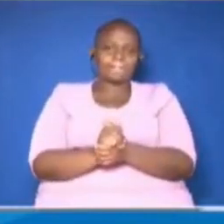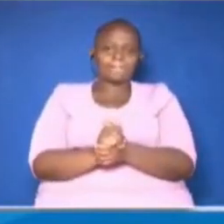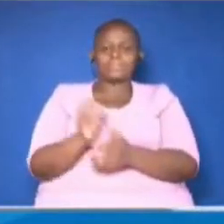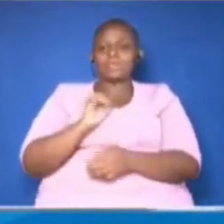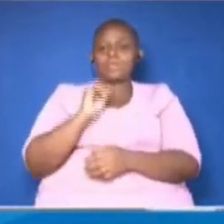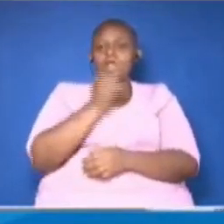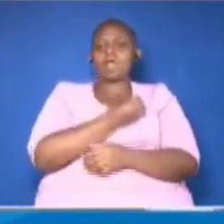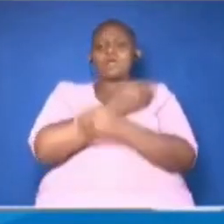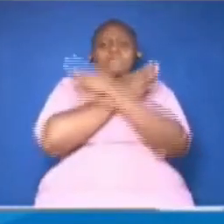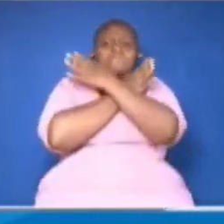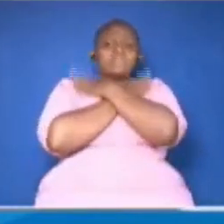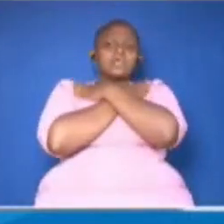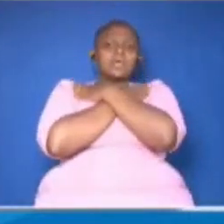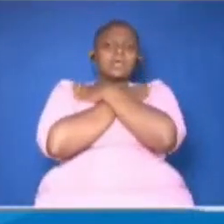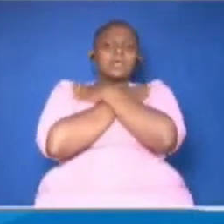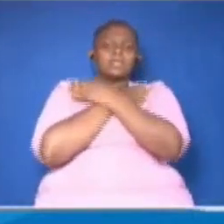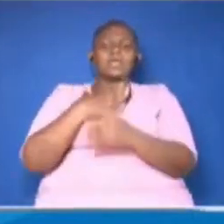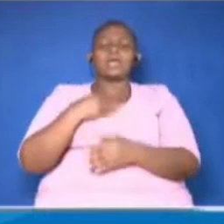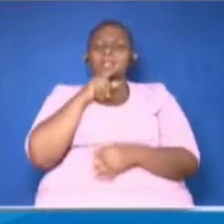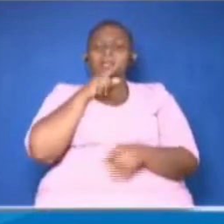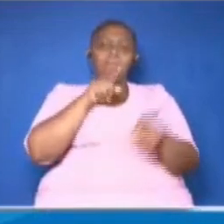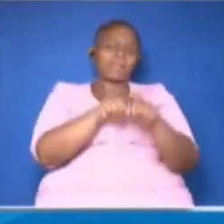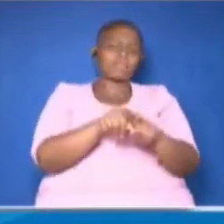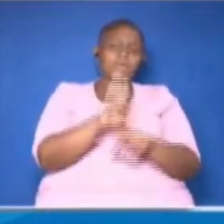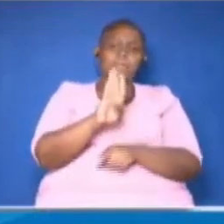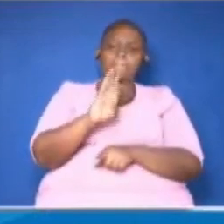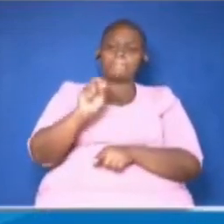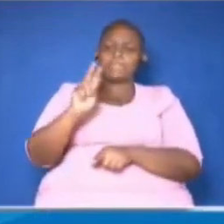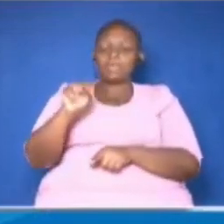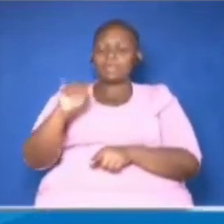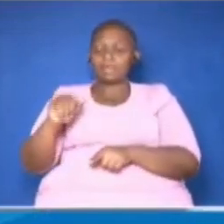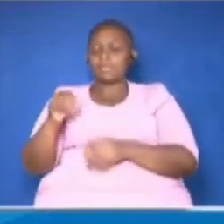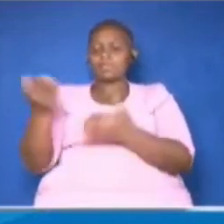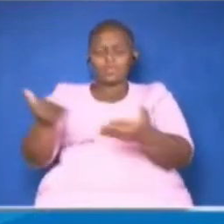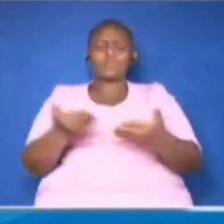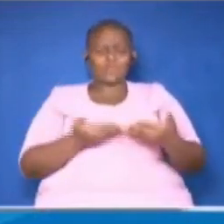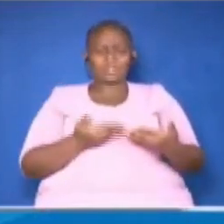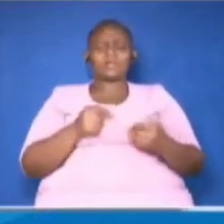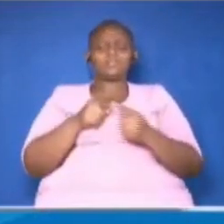Our friend and brother Benny Hinn, welcome to Kenya.